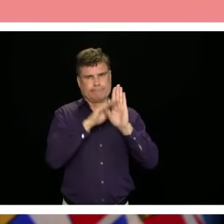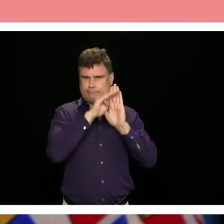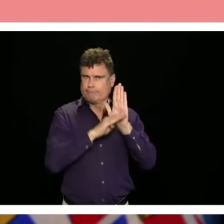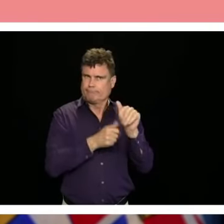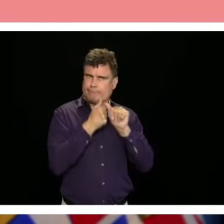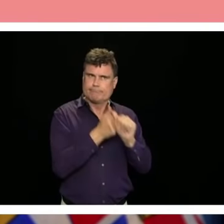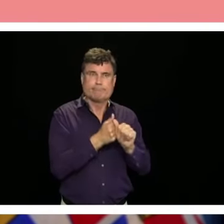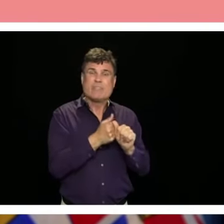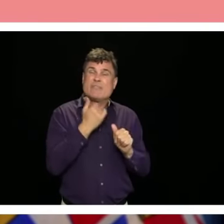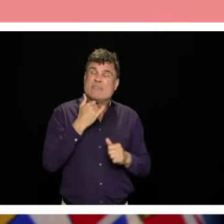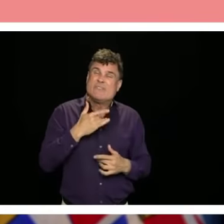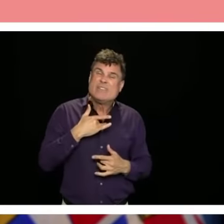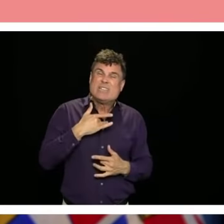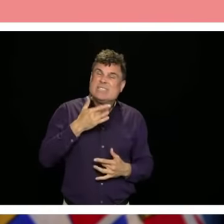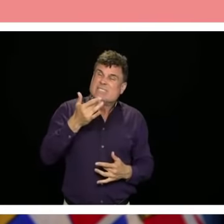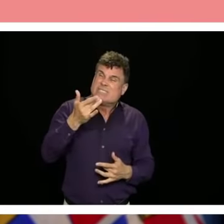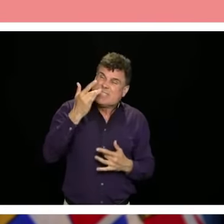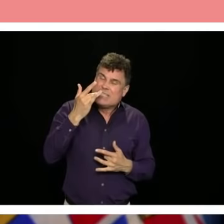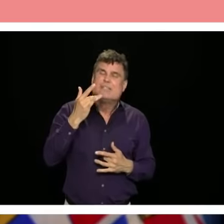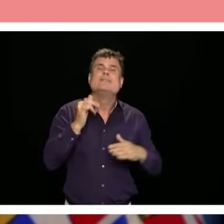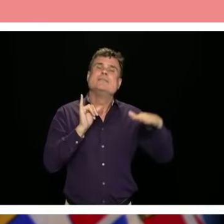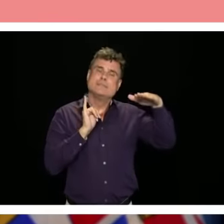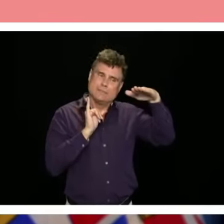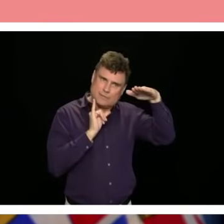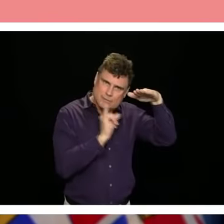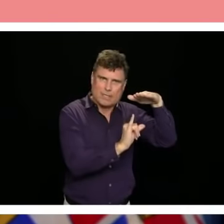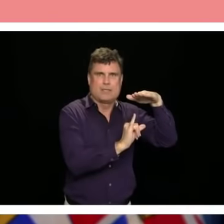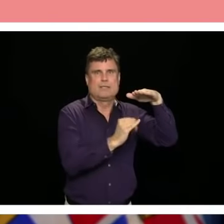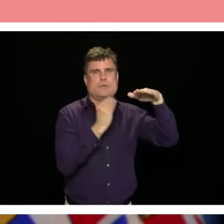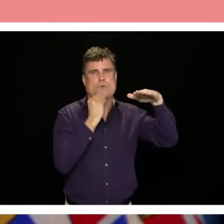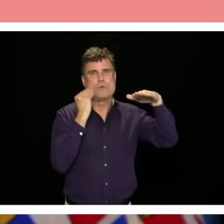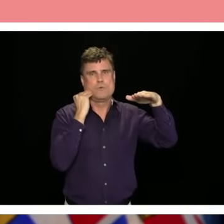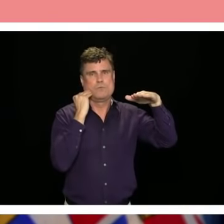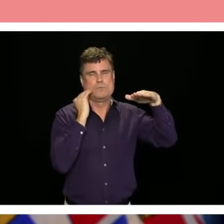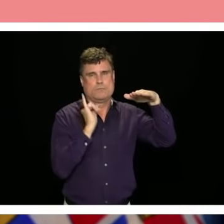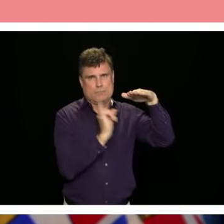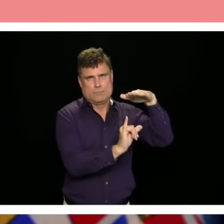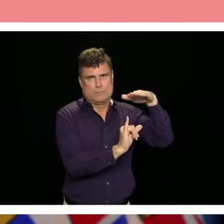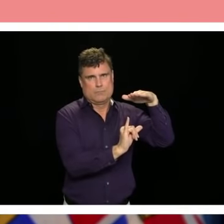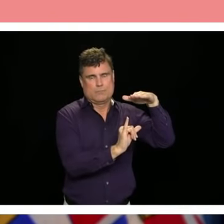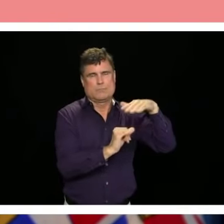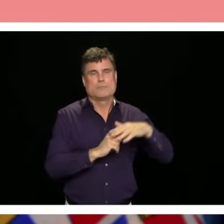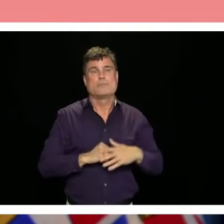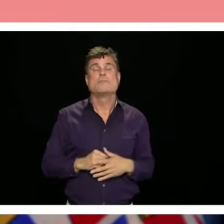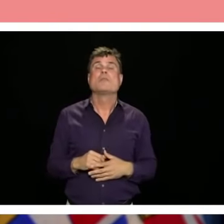may be opening up things more. It may be looking at different ways of doing things.